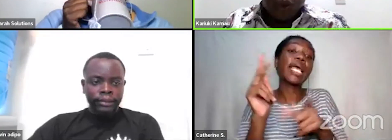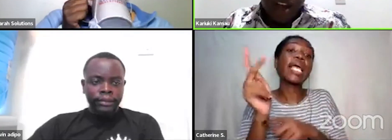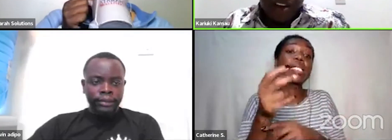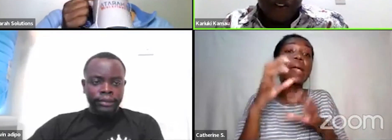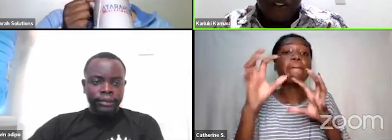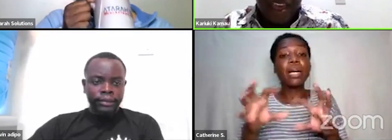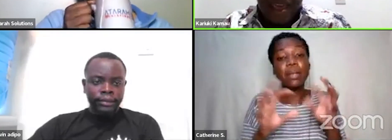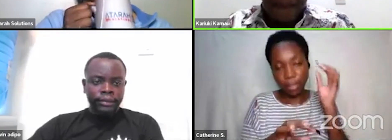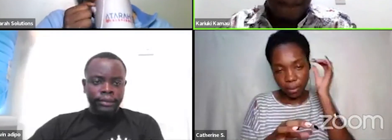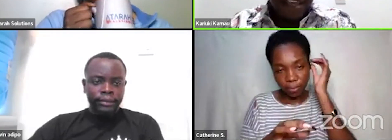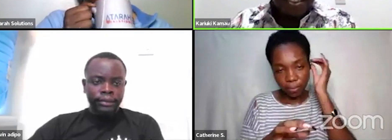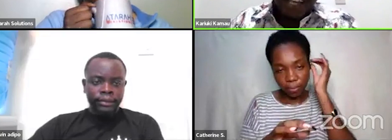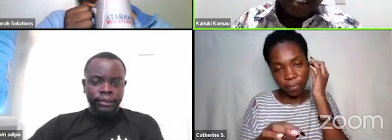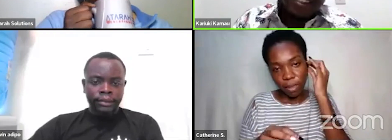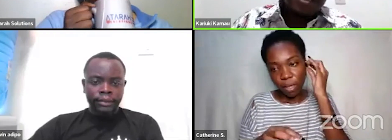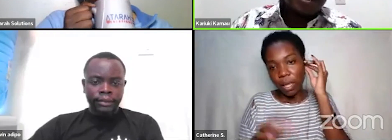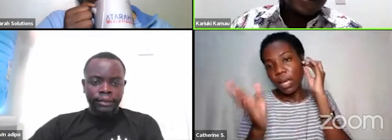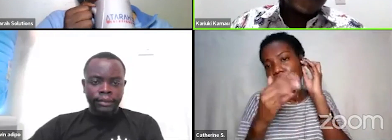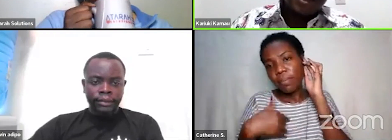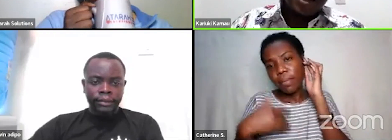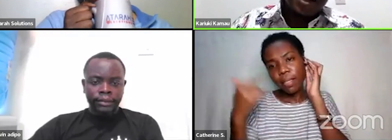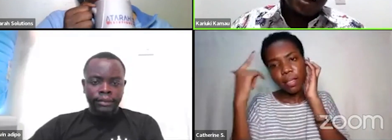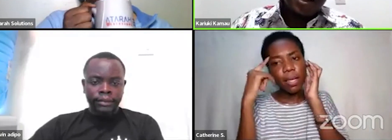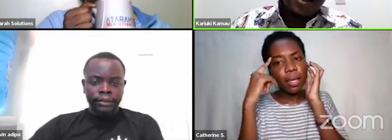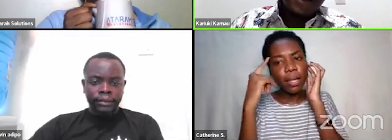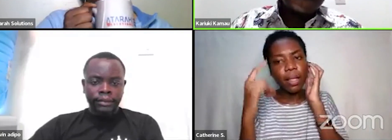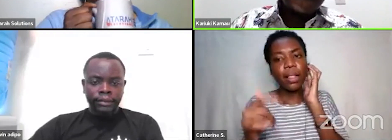that's one of the main challenges.